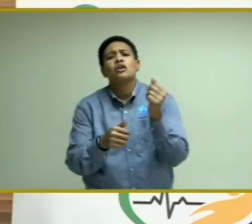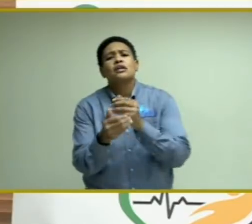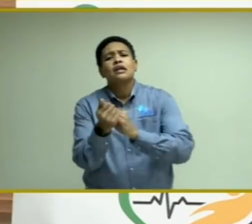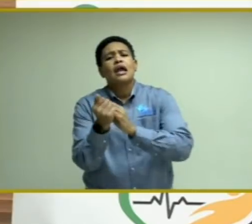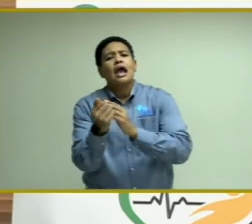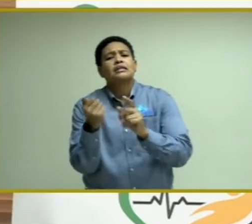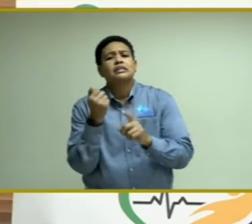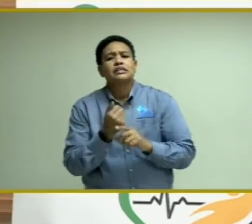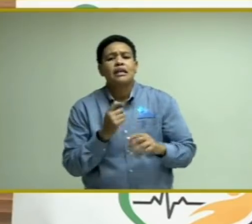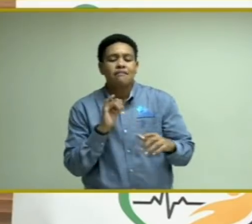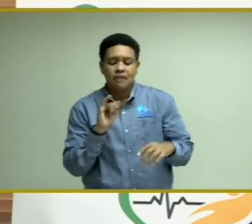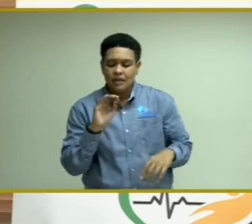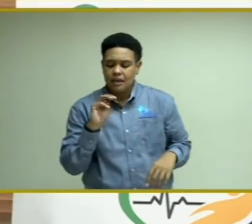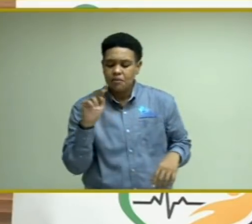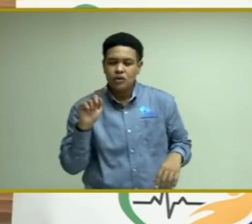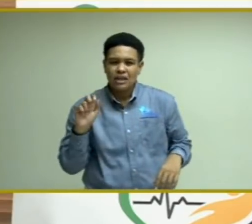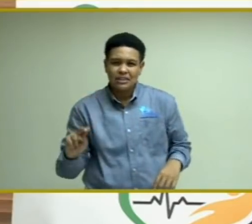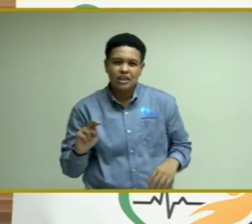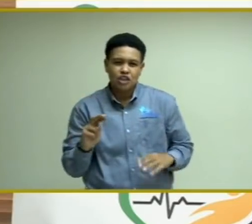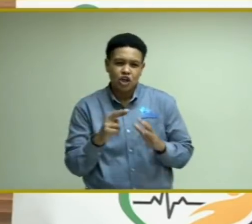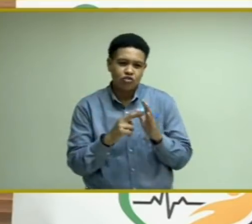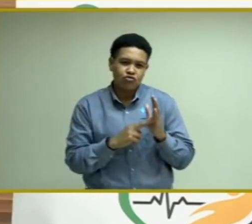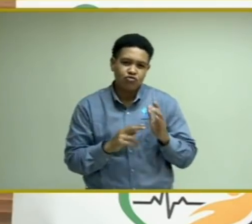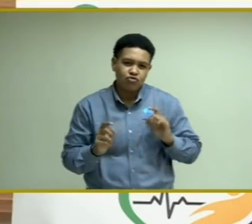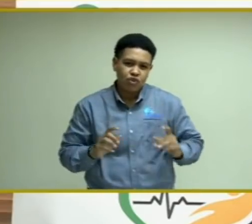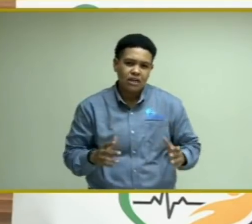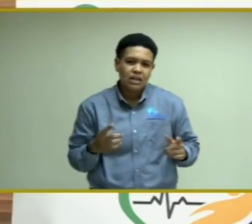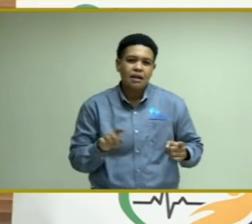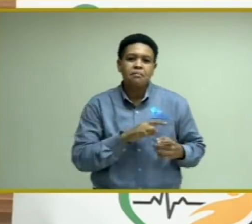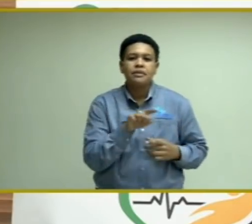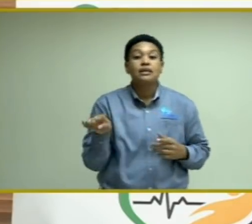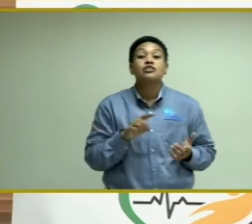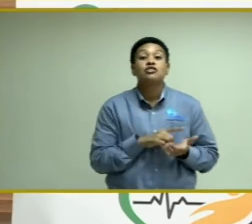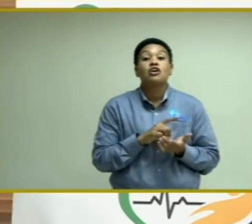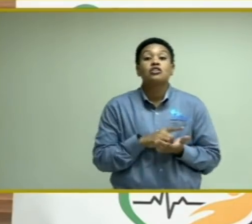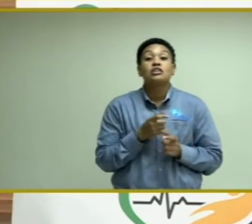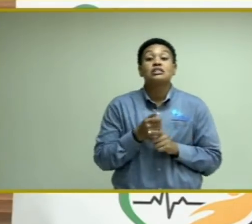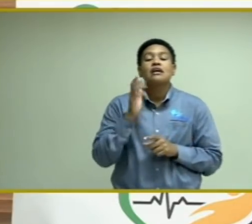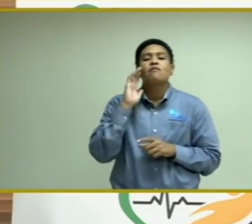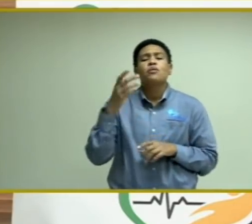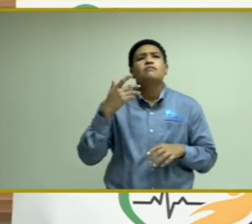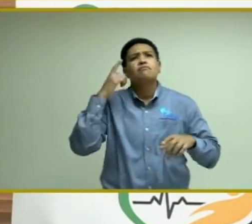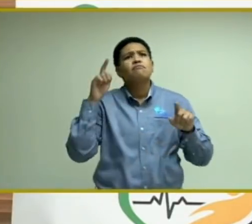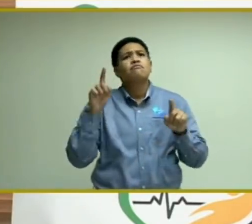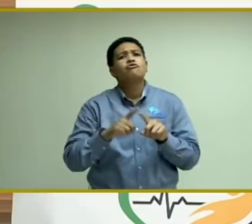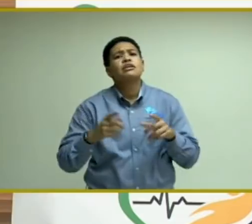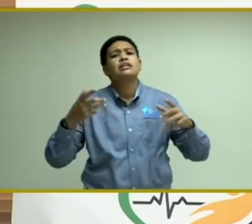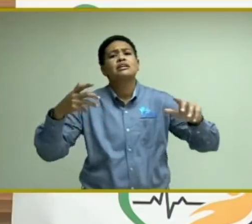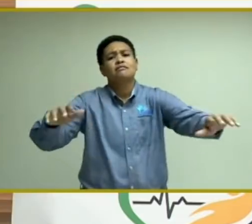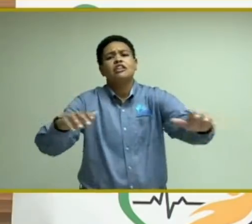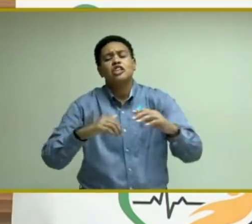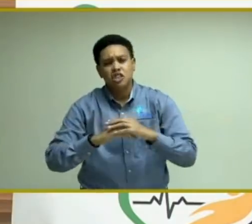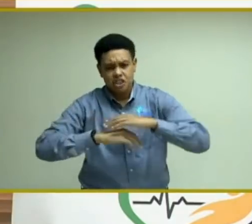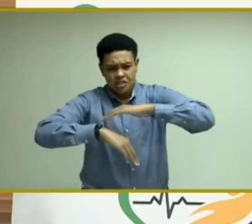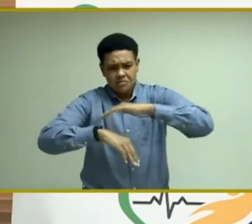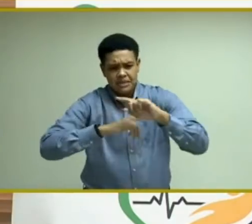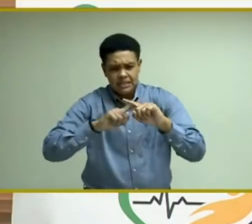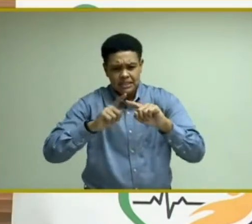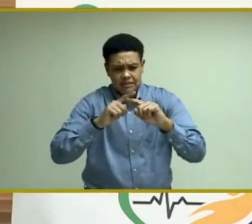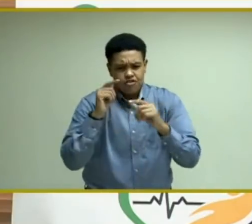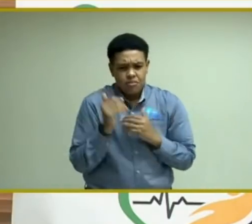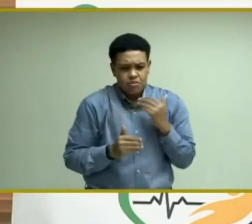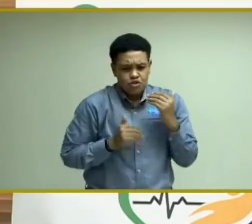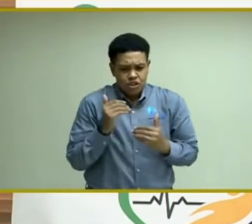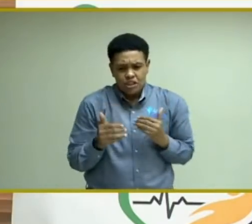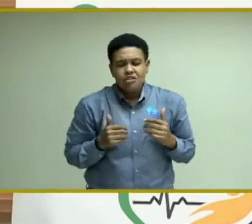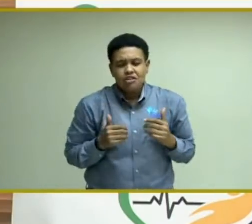of the immunization regulations. So these doctors would have agreed, based on the procedures